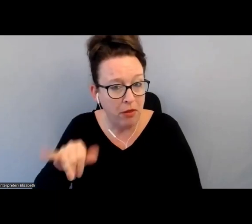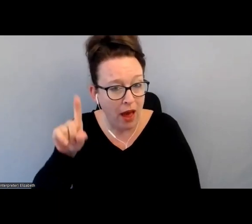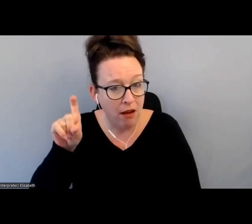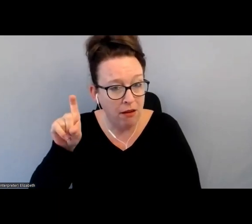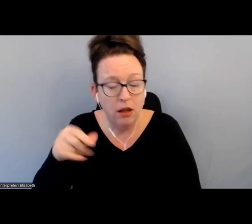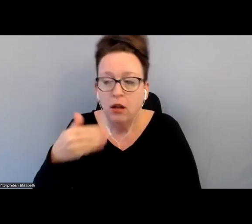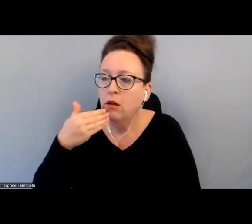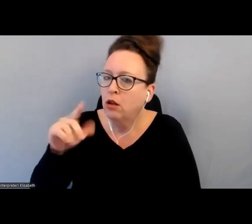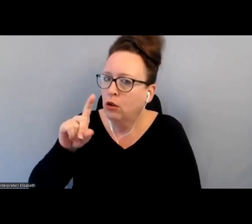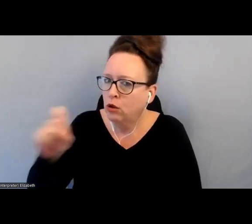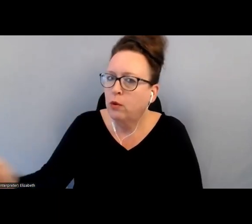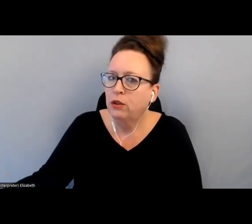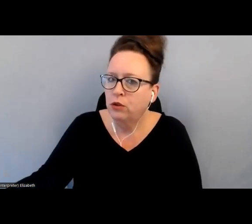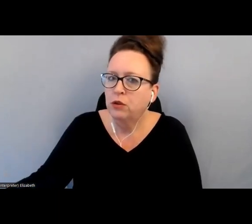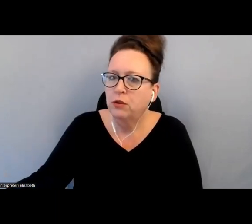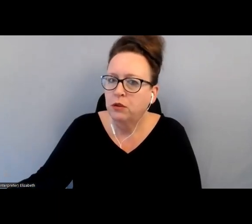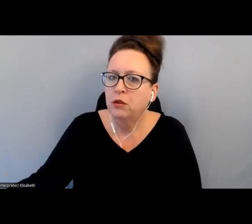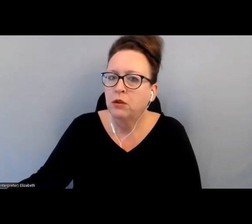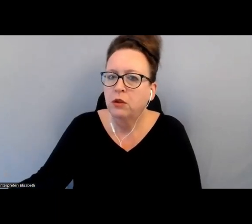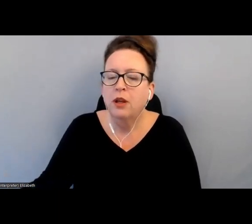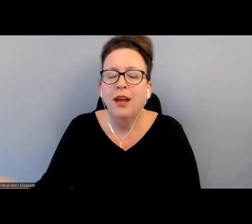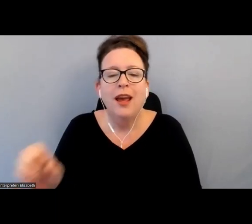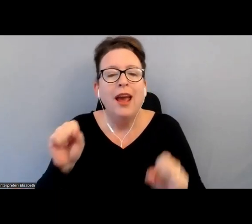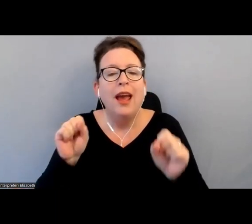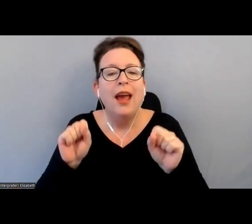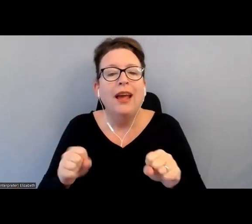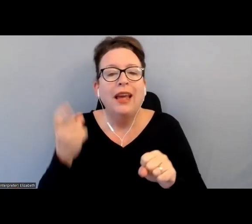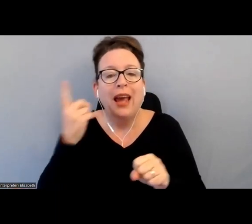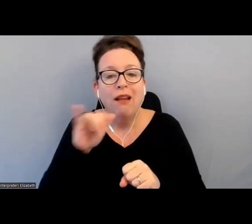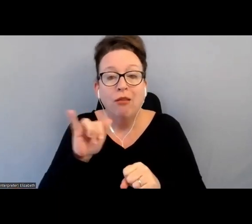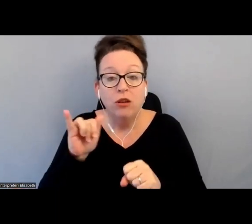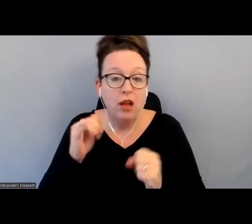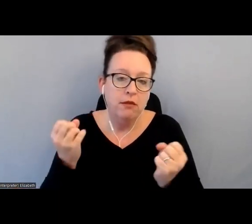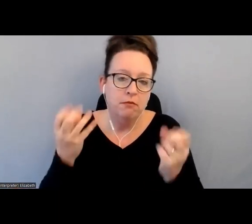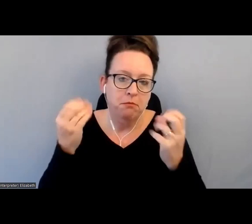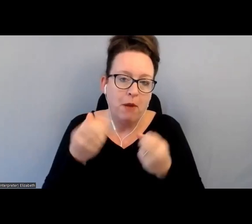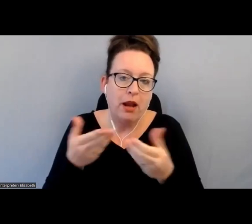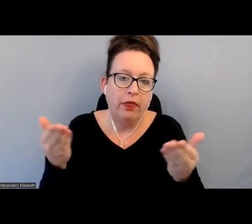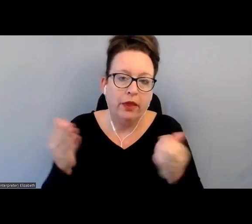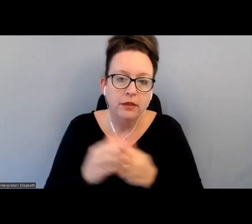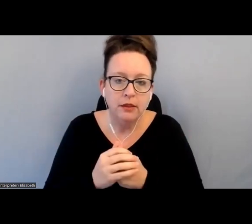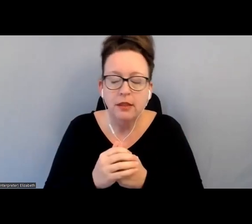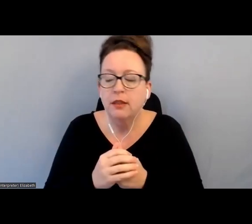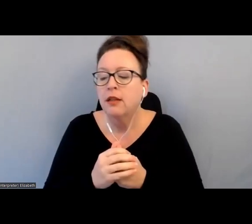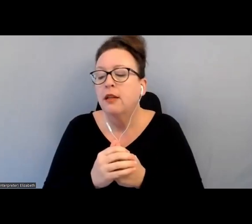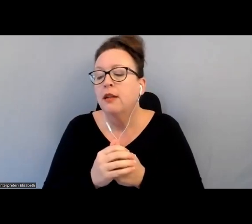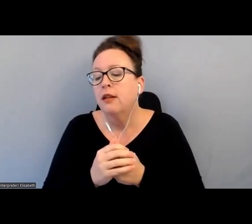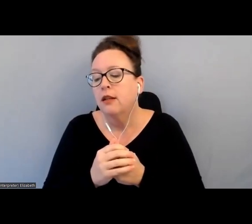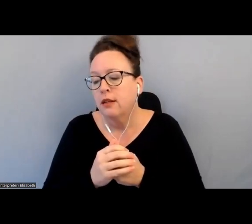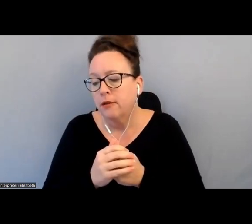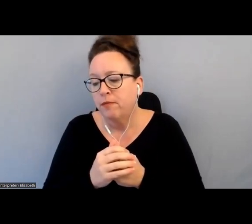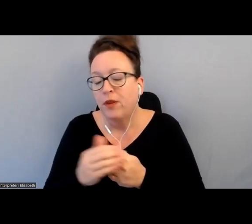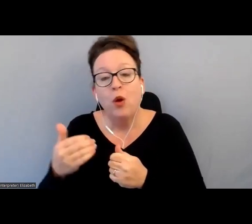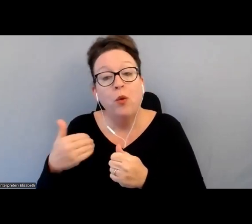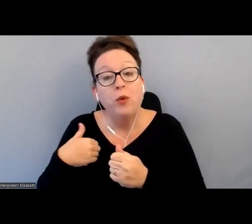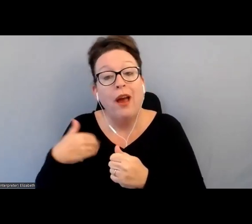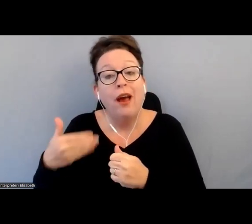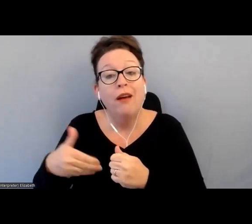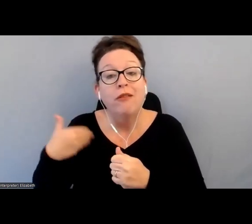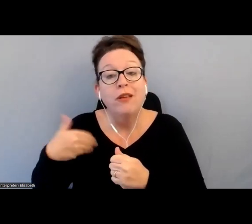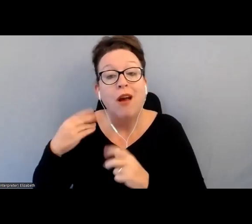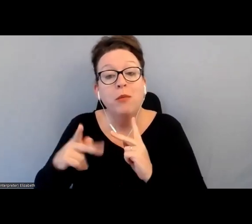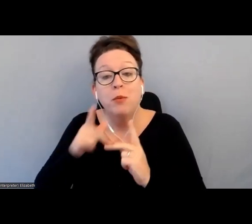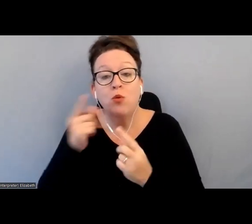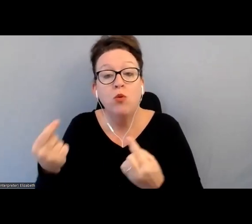question. It can look like a lot of things. We have next geners that come to our